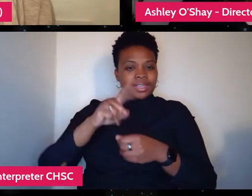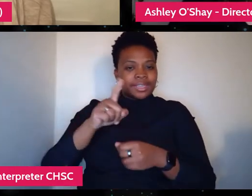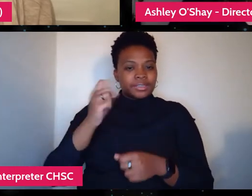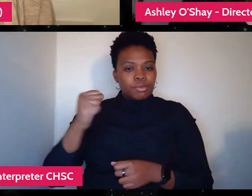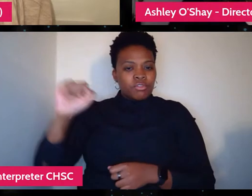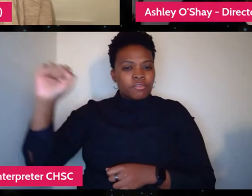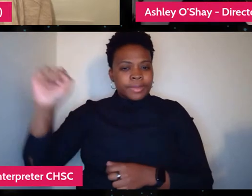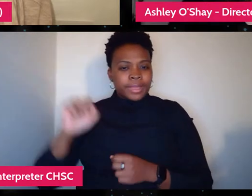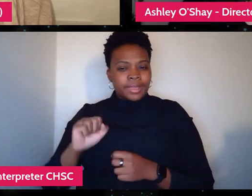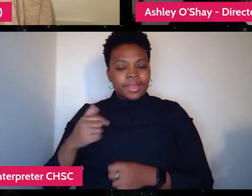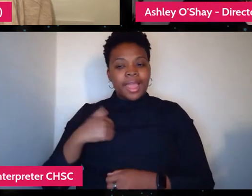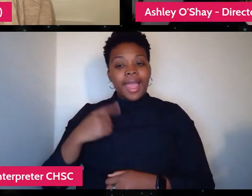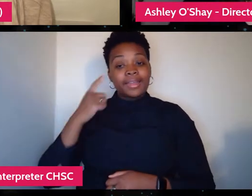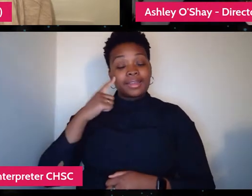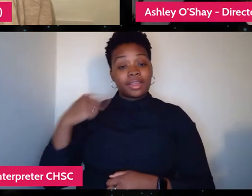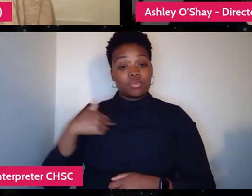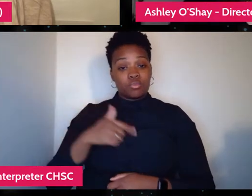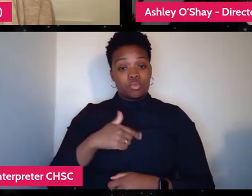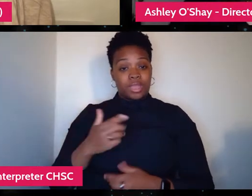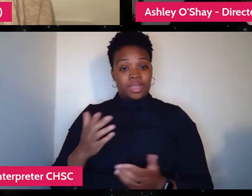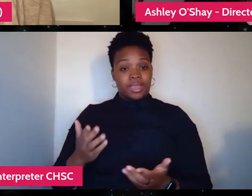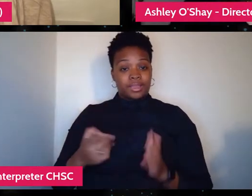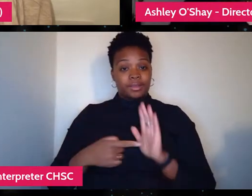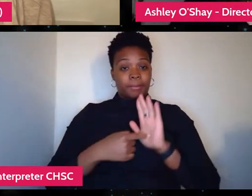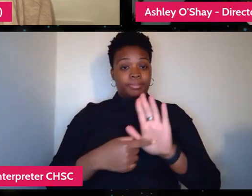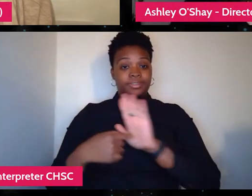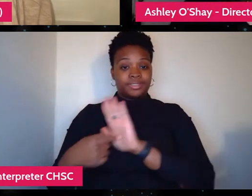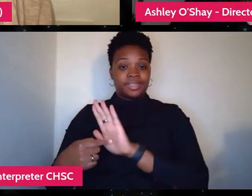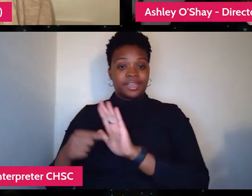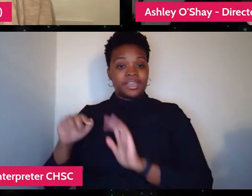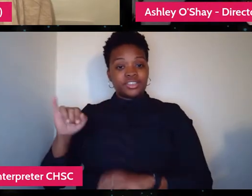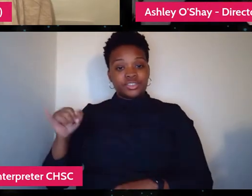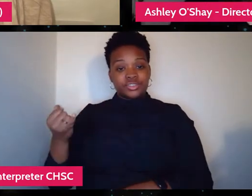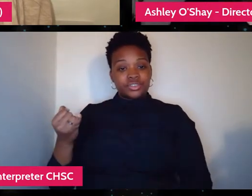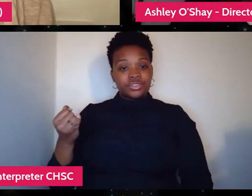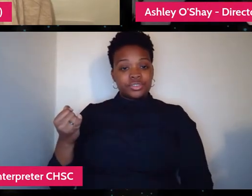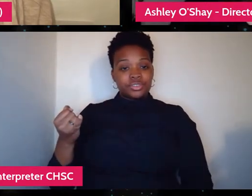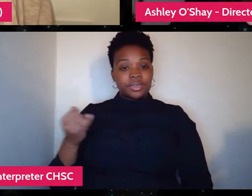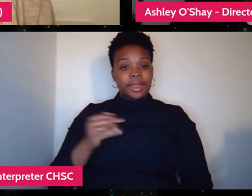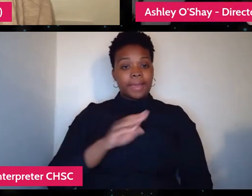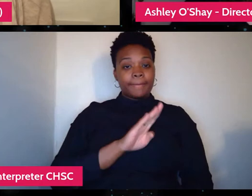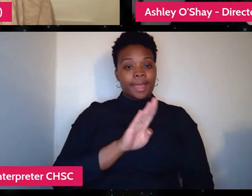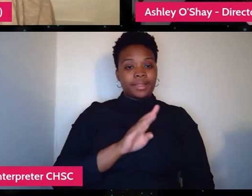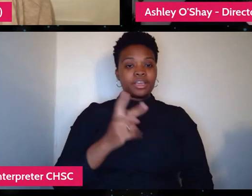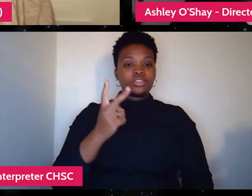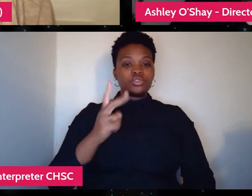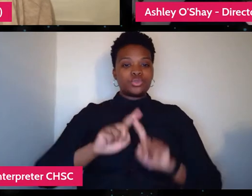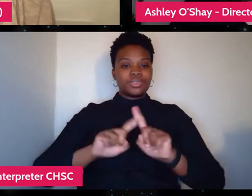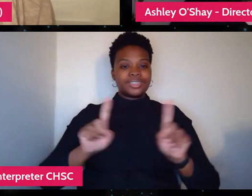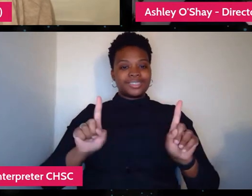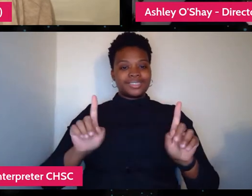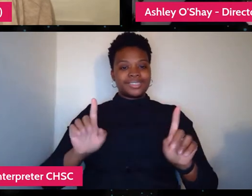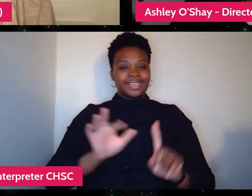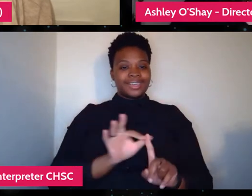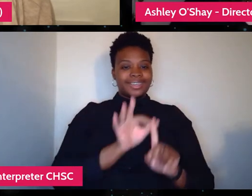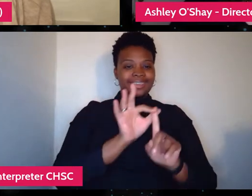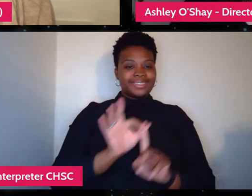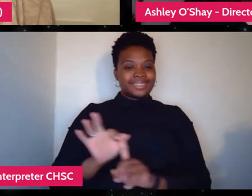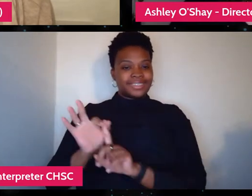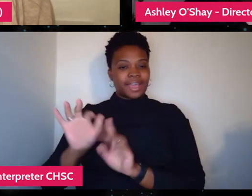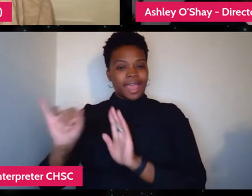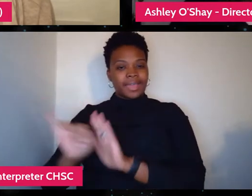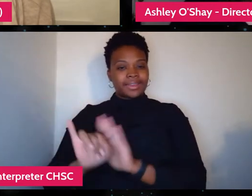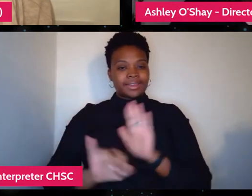think that we present Janae and Bella intentionally as these two distinct identities, because I want to encourage young people